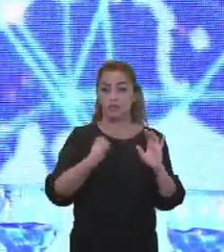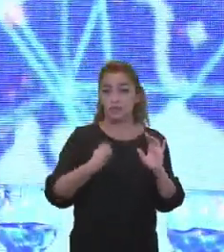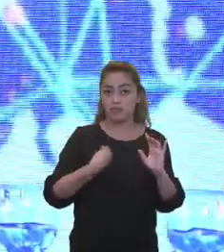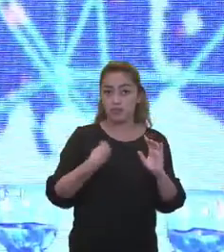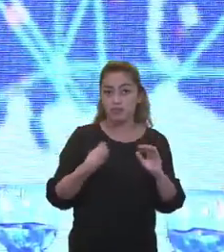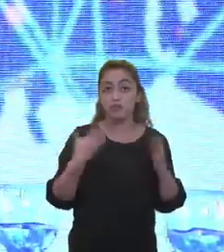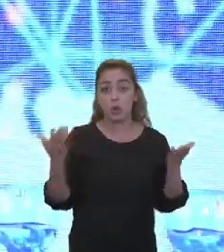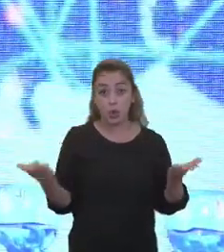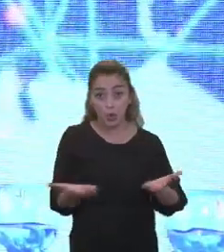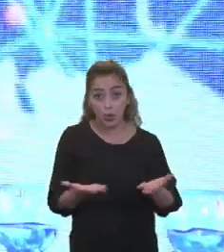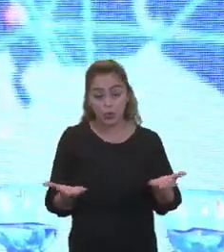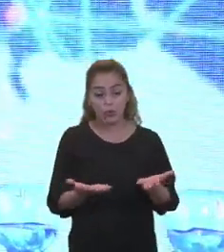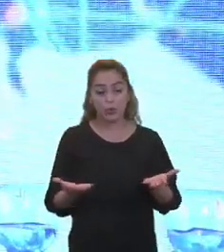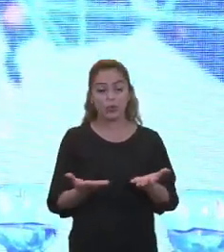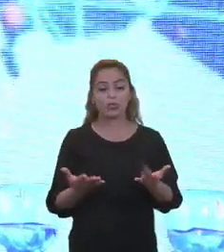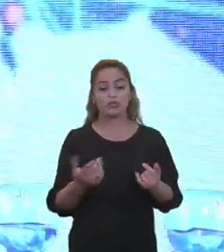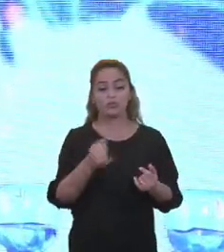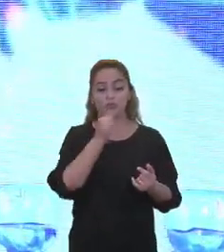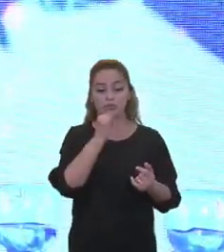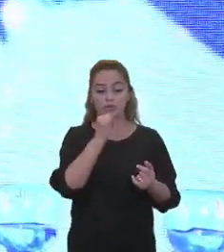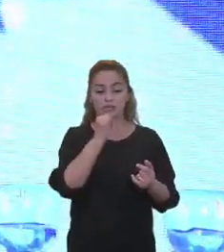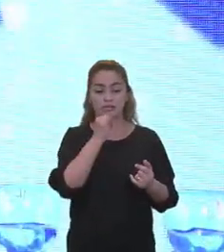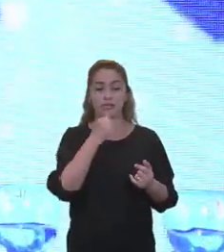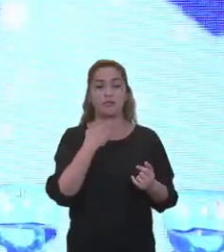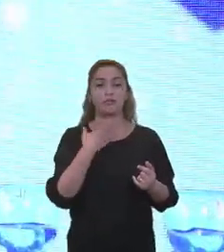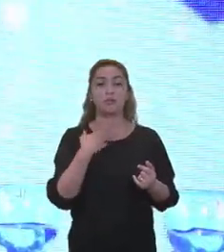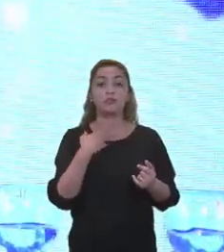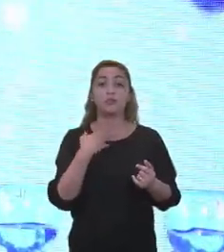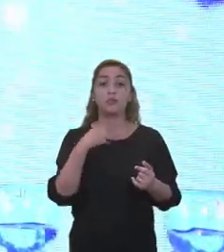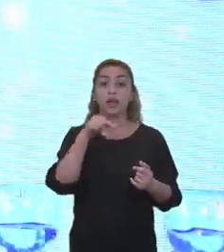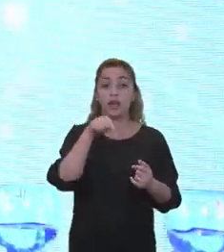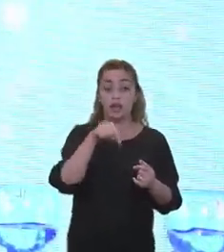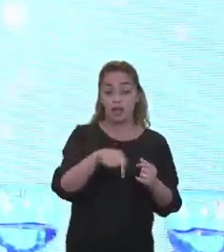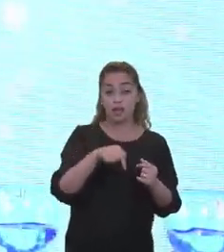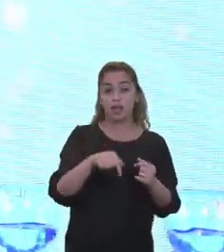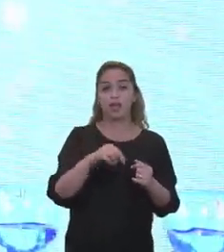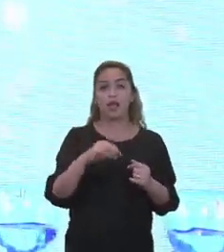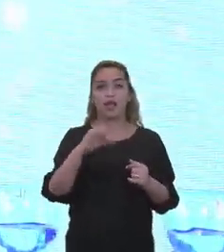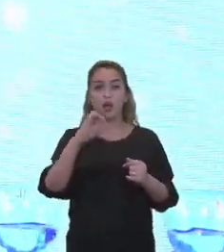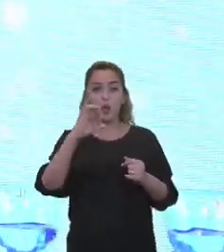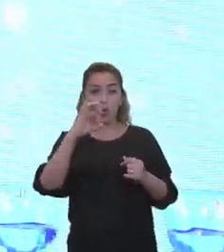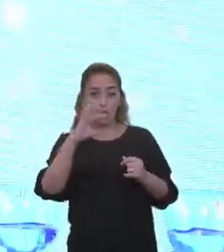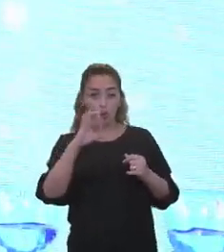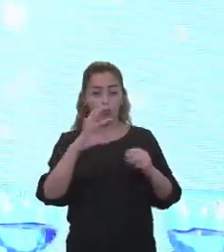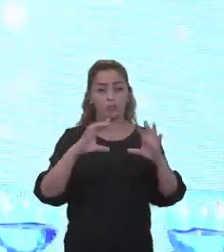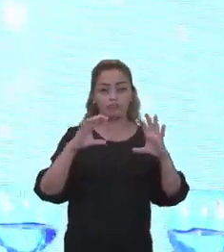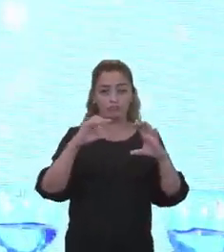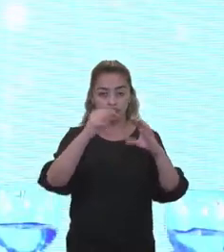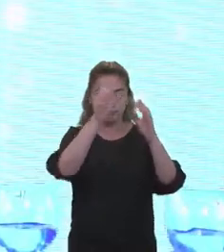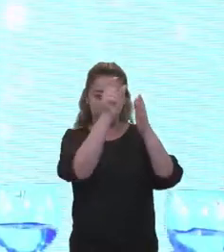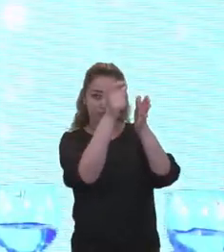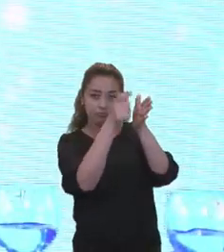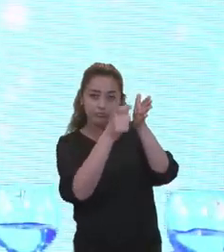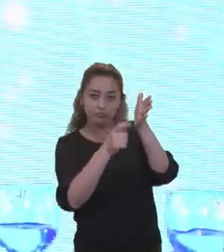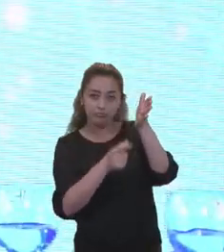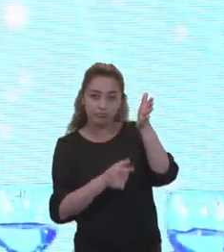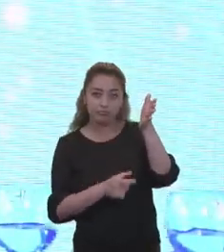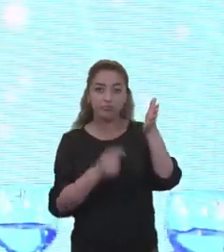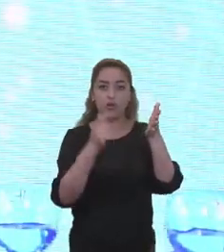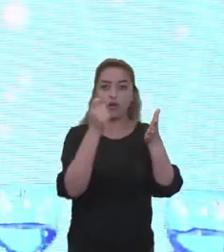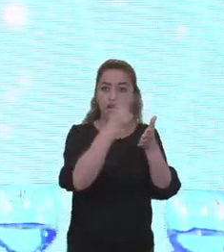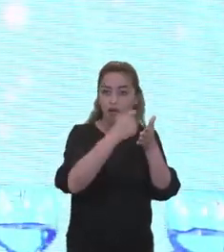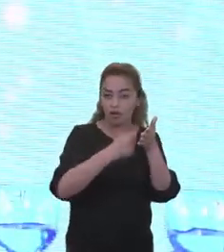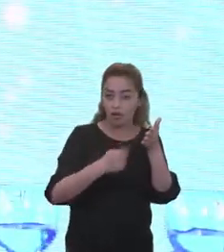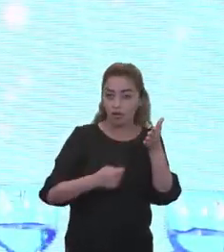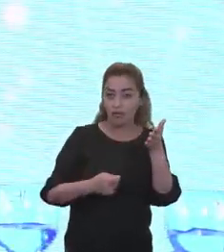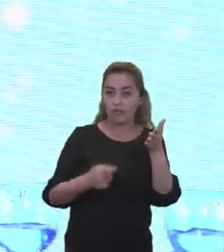my universe. Nowadays, in my story in global newspaper today, is how to offer